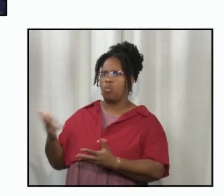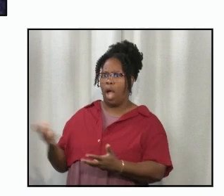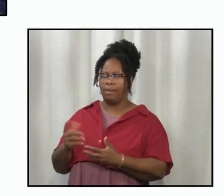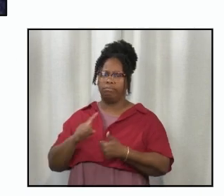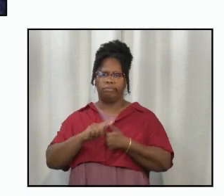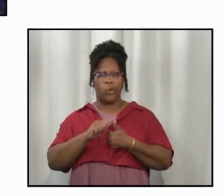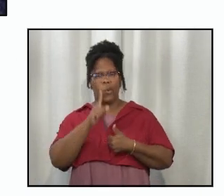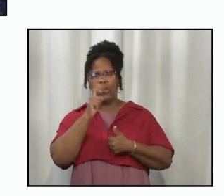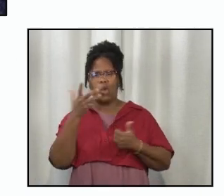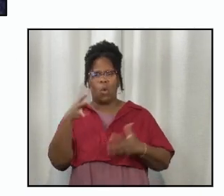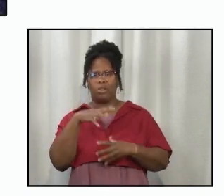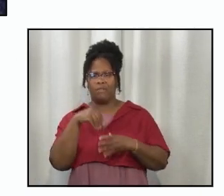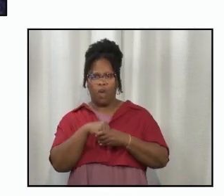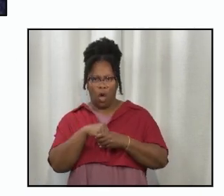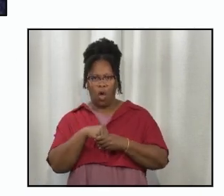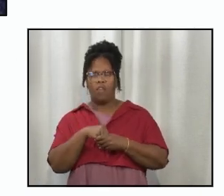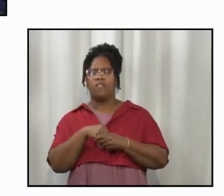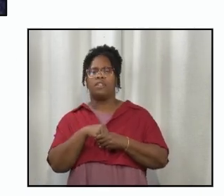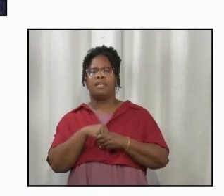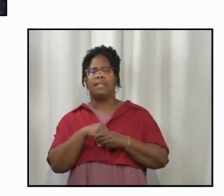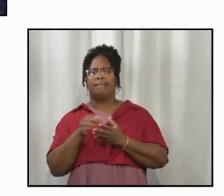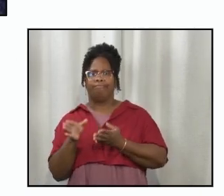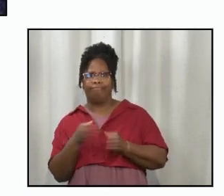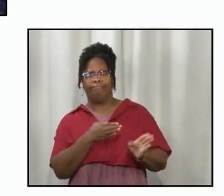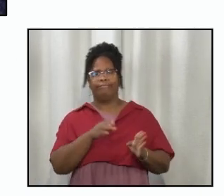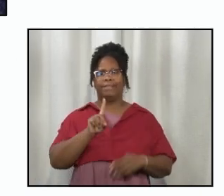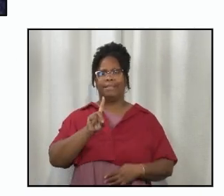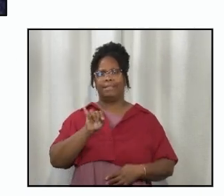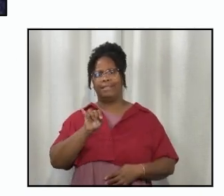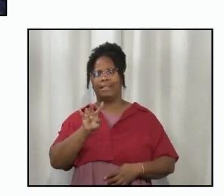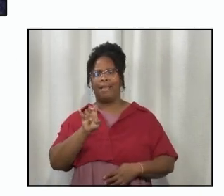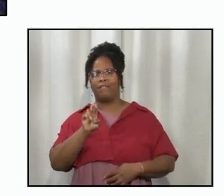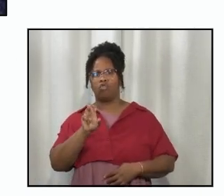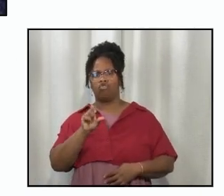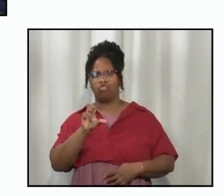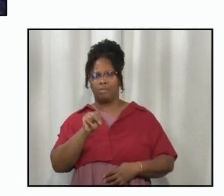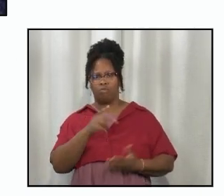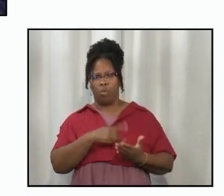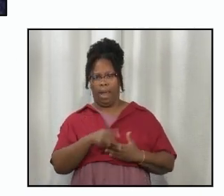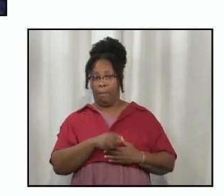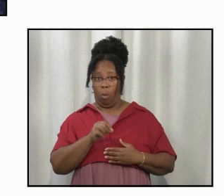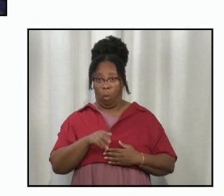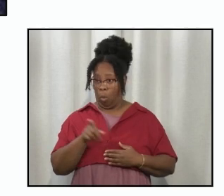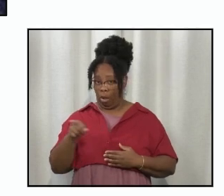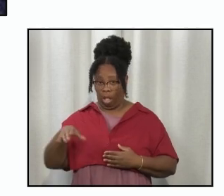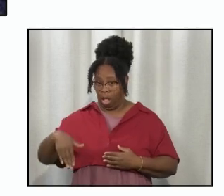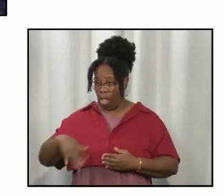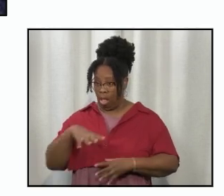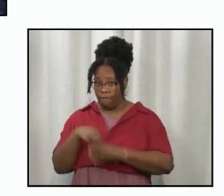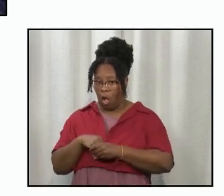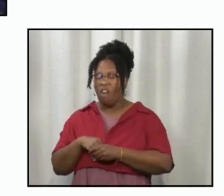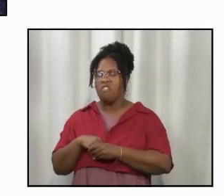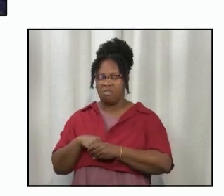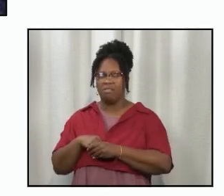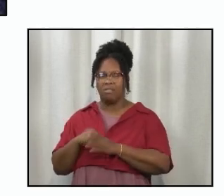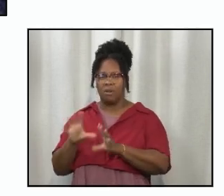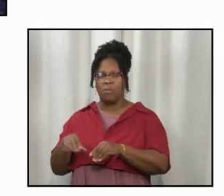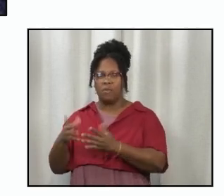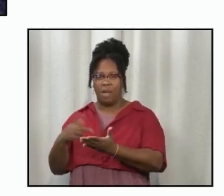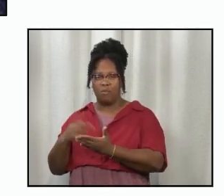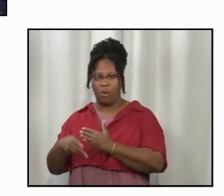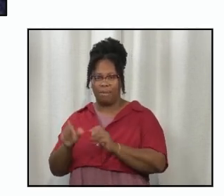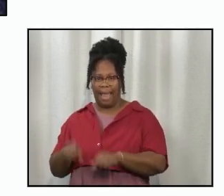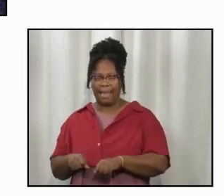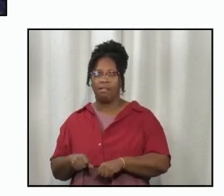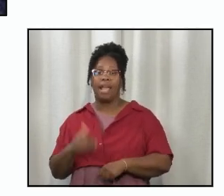program, or if they're not in a program, to connect them to a program. So we came up with a three-button app. It starts with the